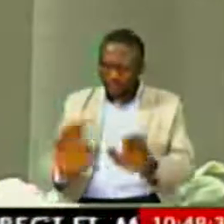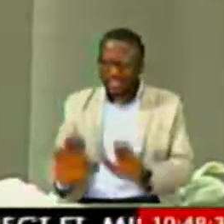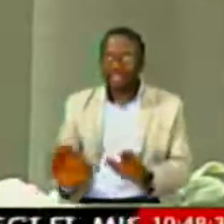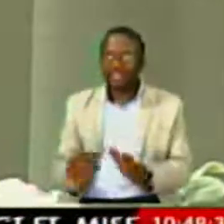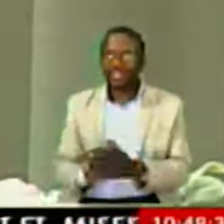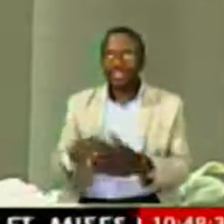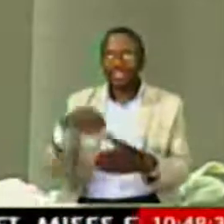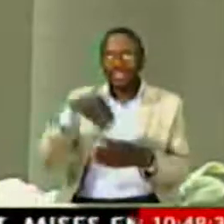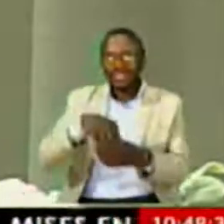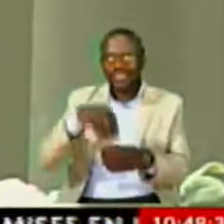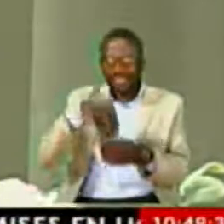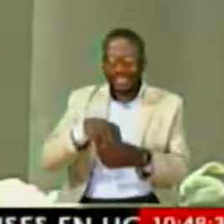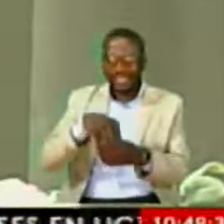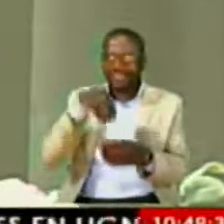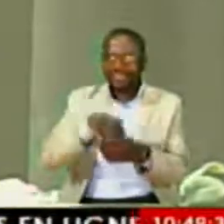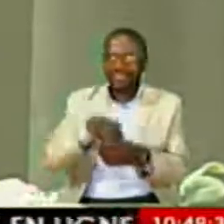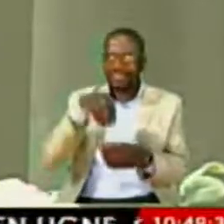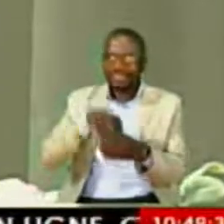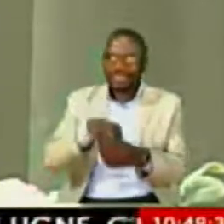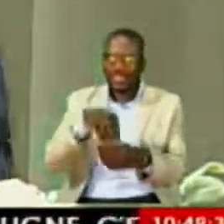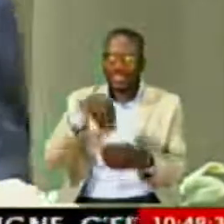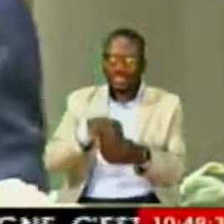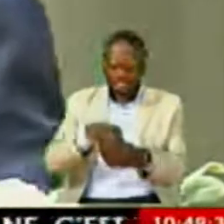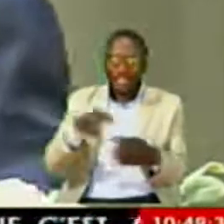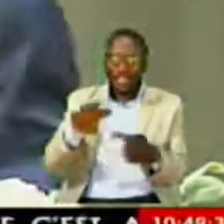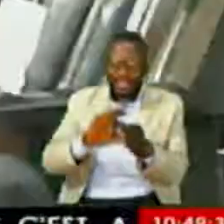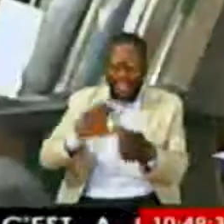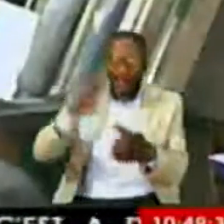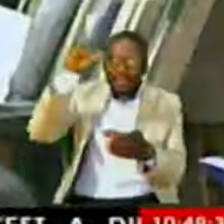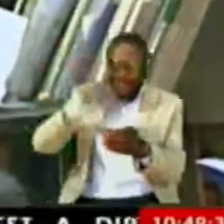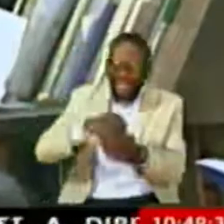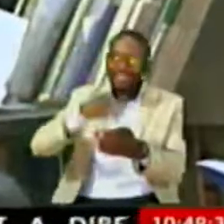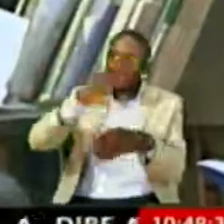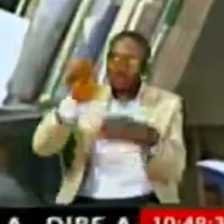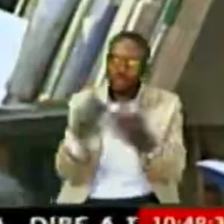À l'intérieur. Inside. De l'intérieur. Of inside.